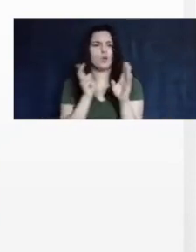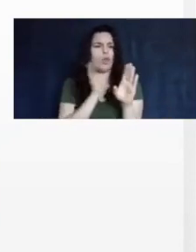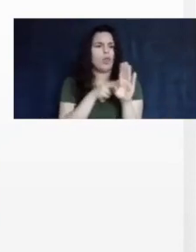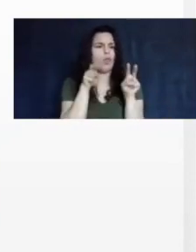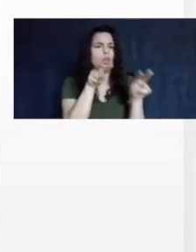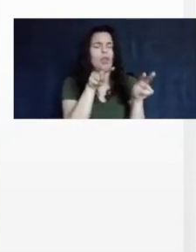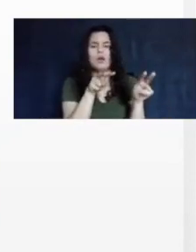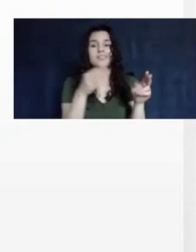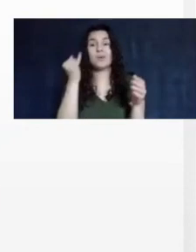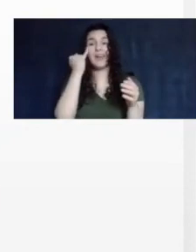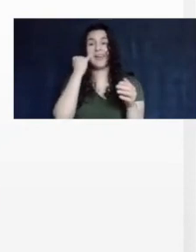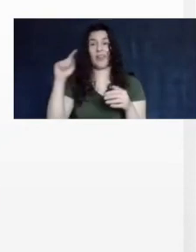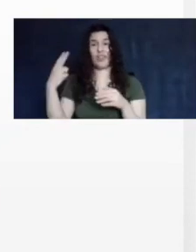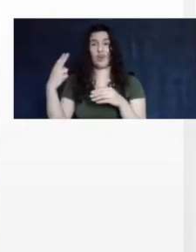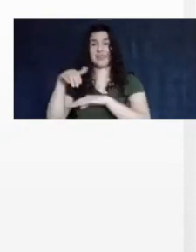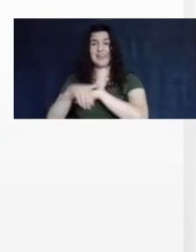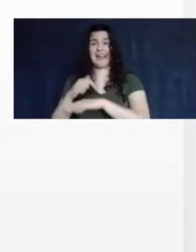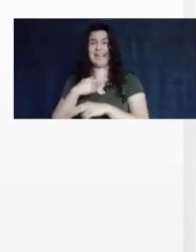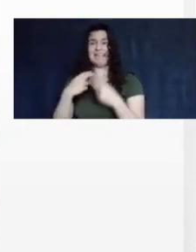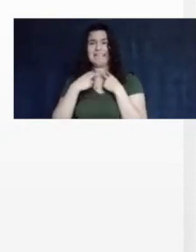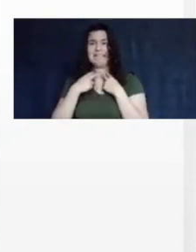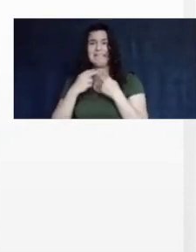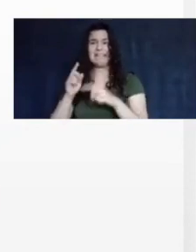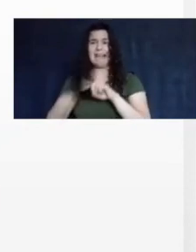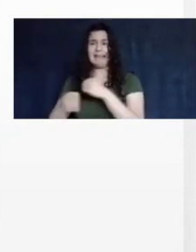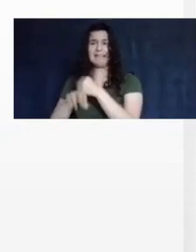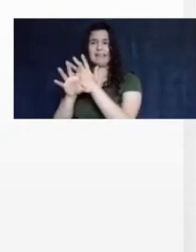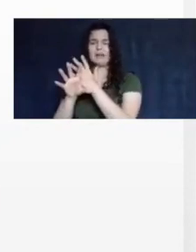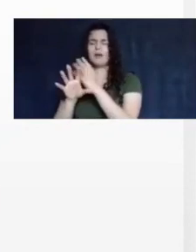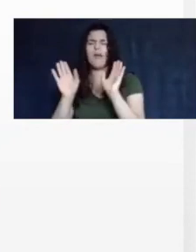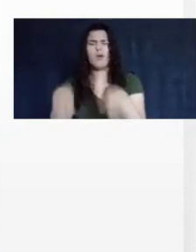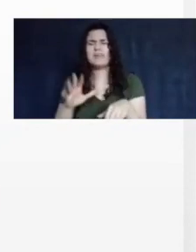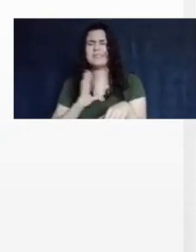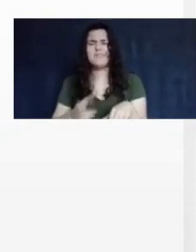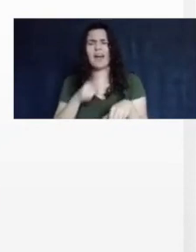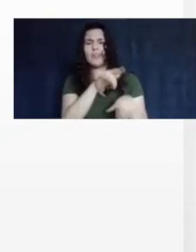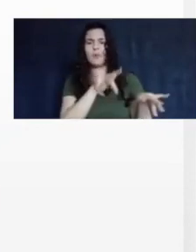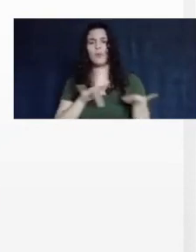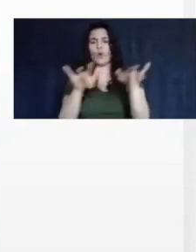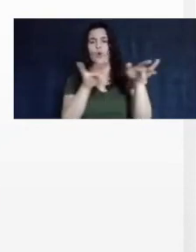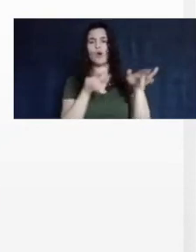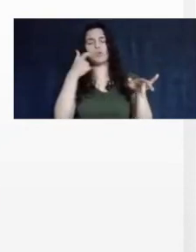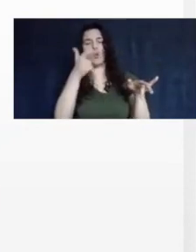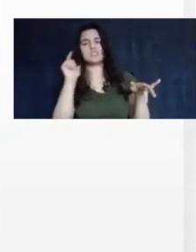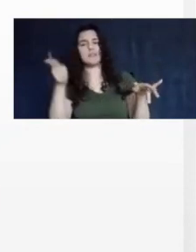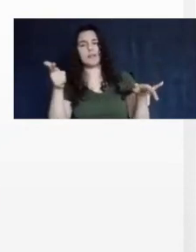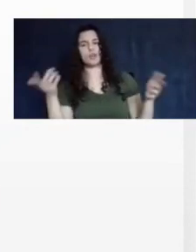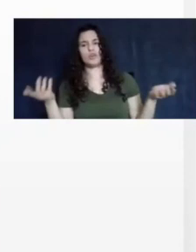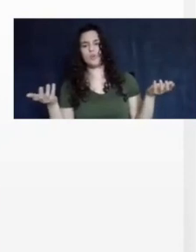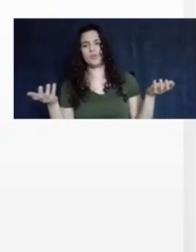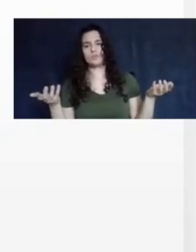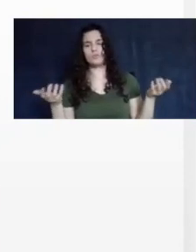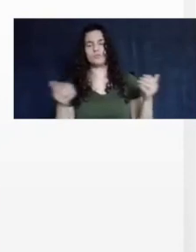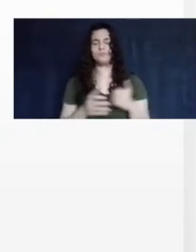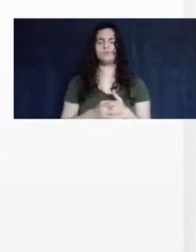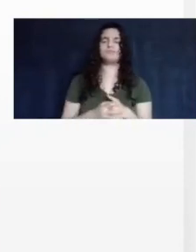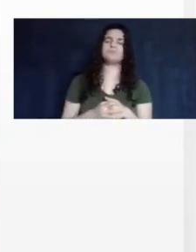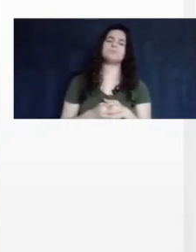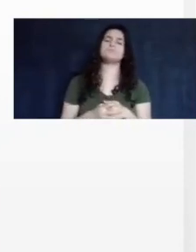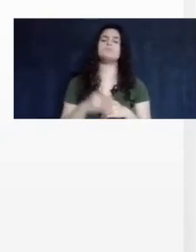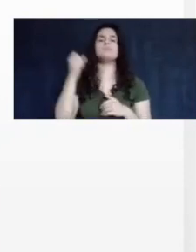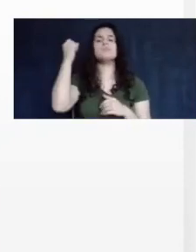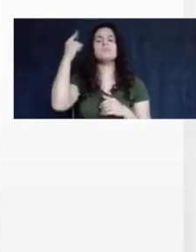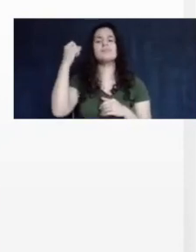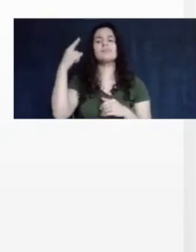for you, you do not have to log in. You won't be counted off, and you can just watch the recording. Also, they're not really